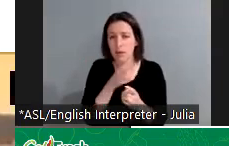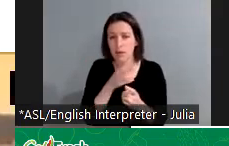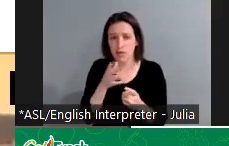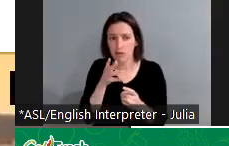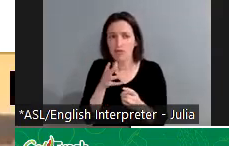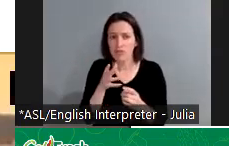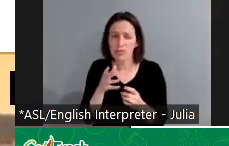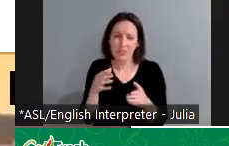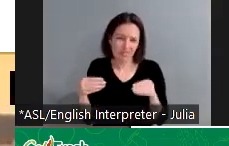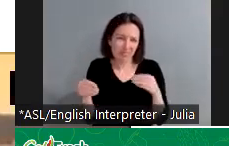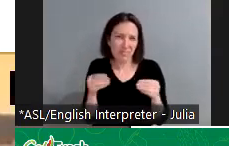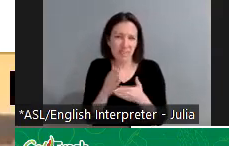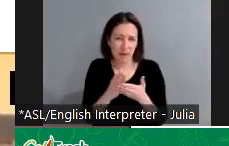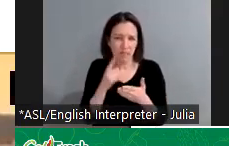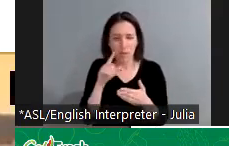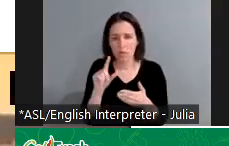for 2024.